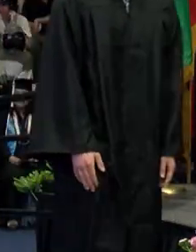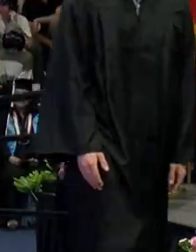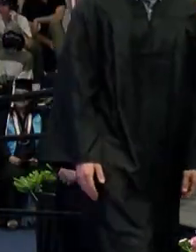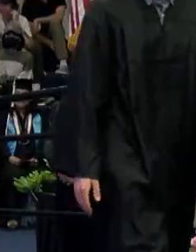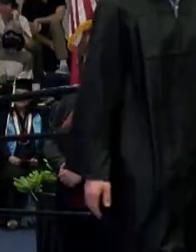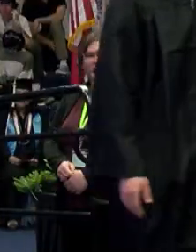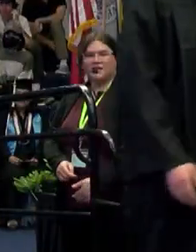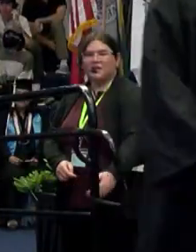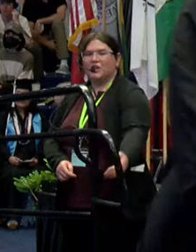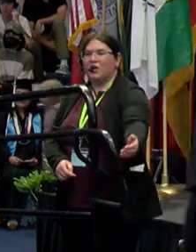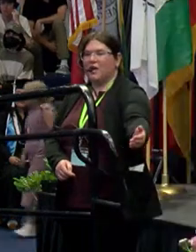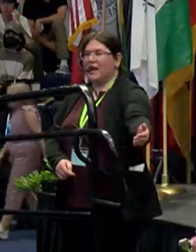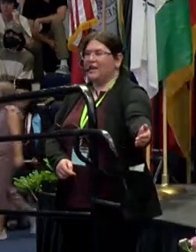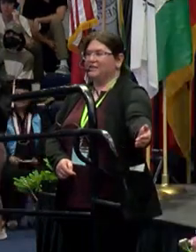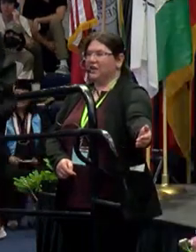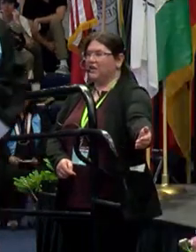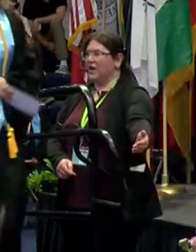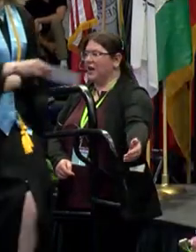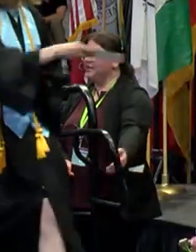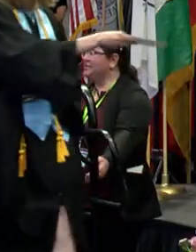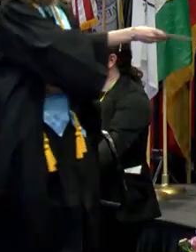Hayden J. Evans.